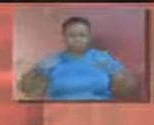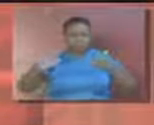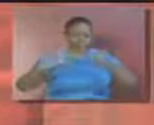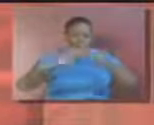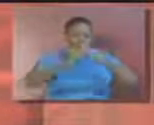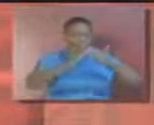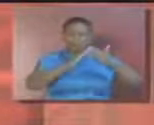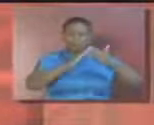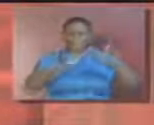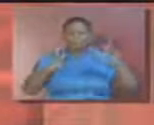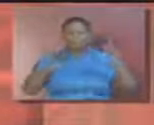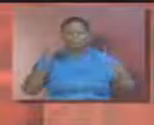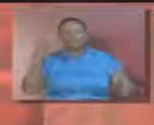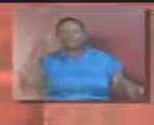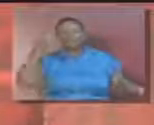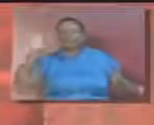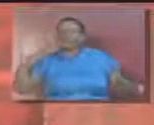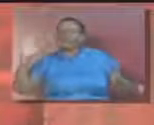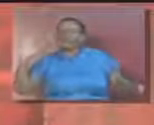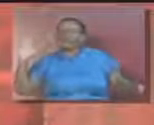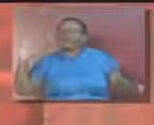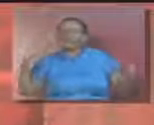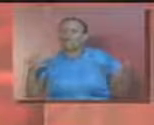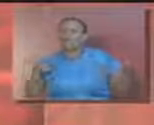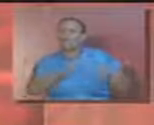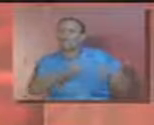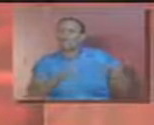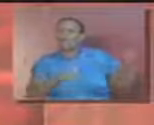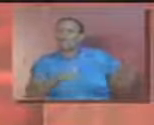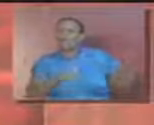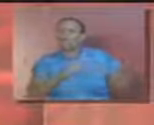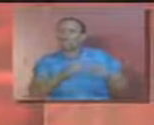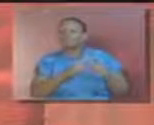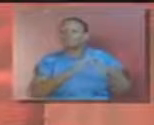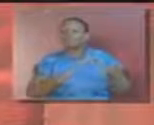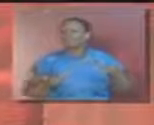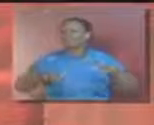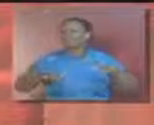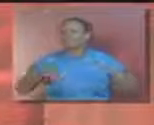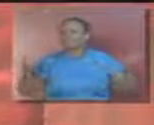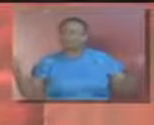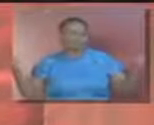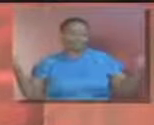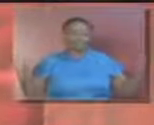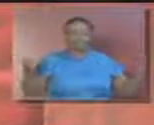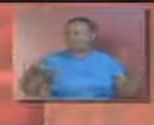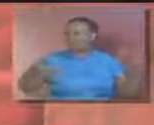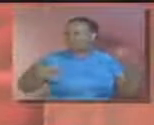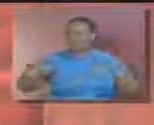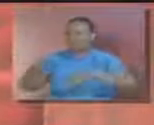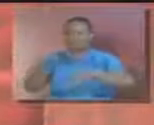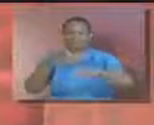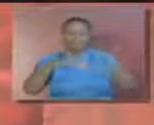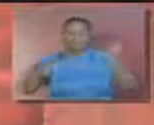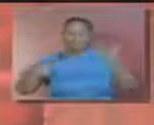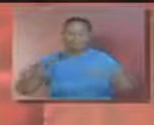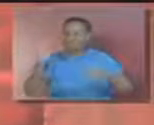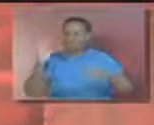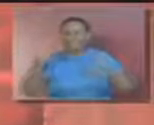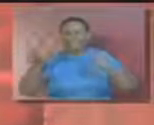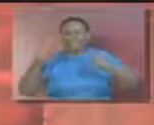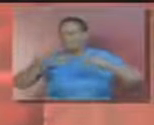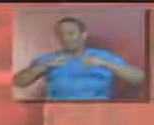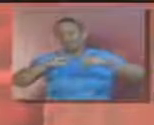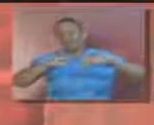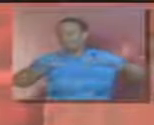moving around, or infectious and aware and still moving around, then you do have that rapid explosive growth in